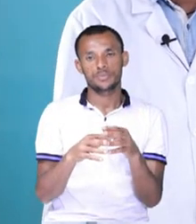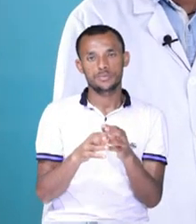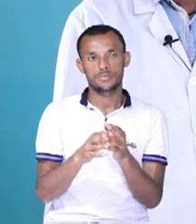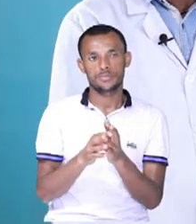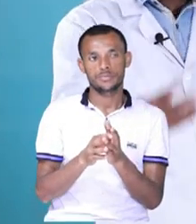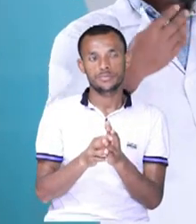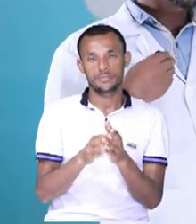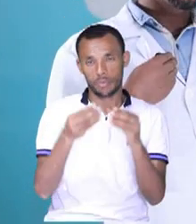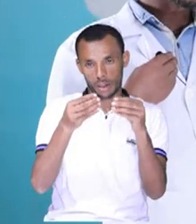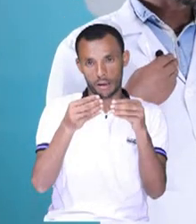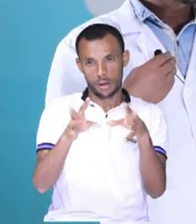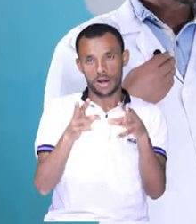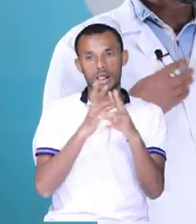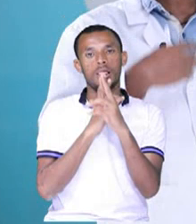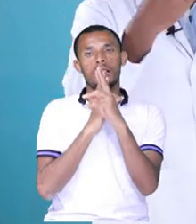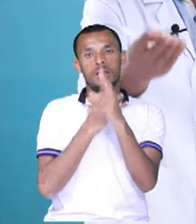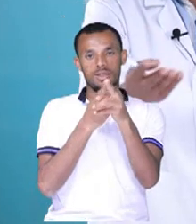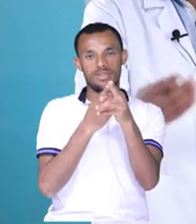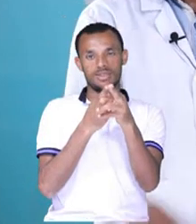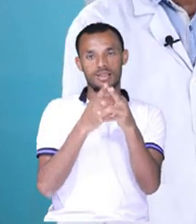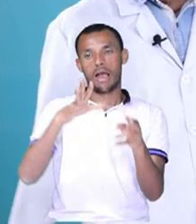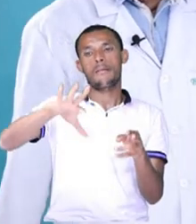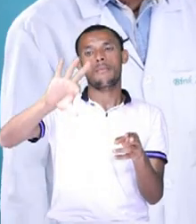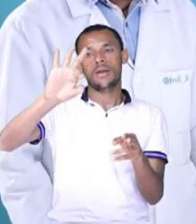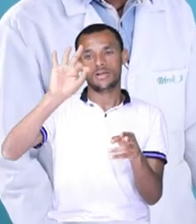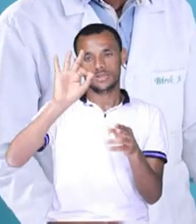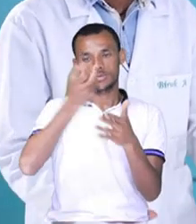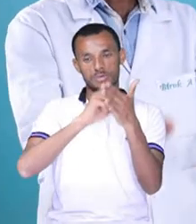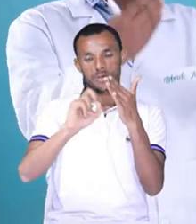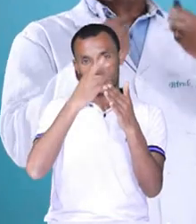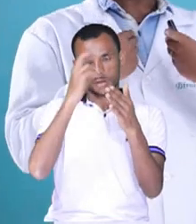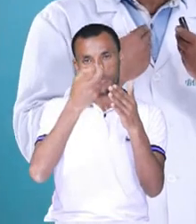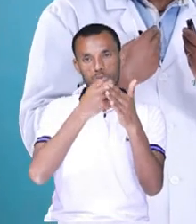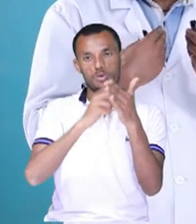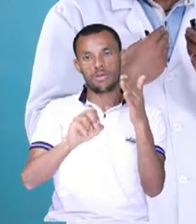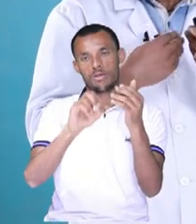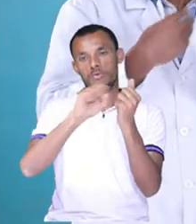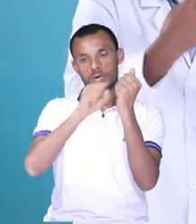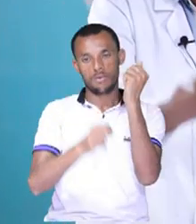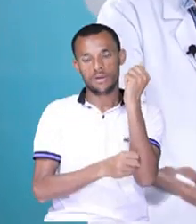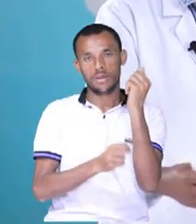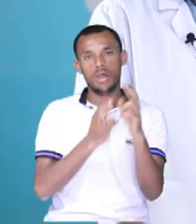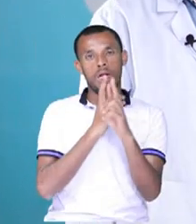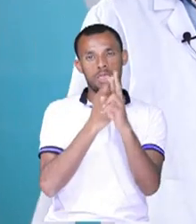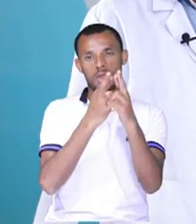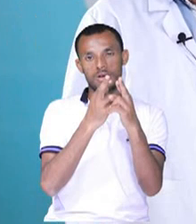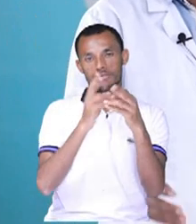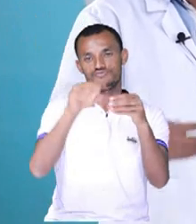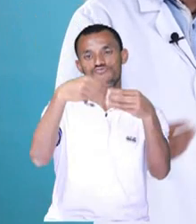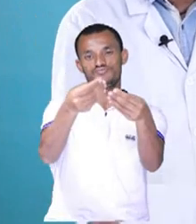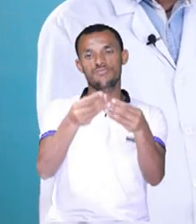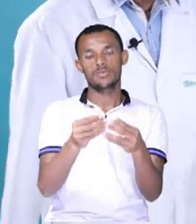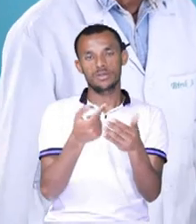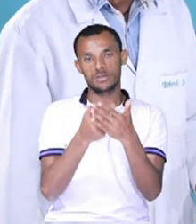products. Disappearance is for reactants, appearance is for products, because products are formed, reactants are consumed.